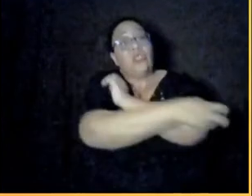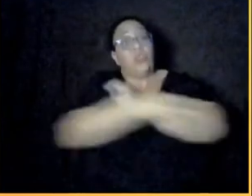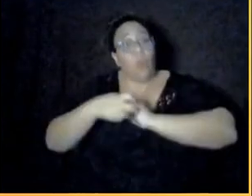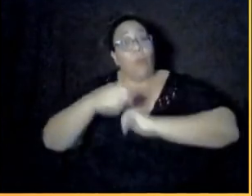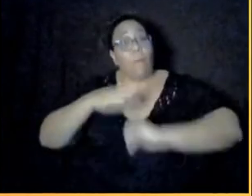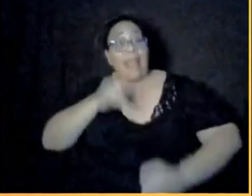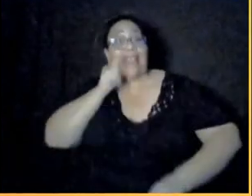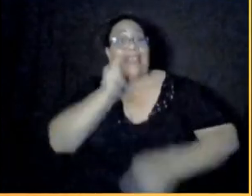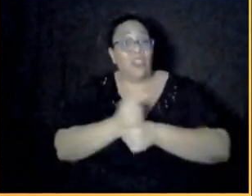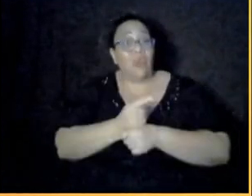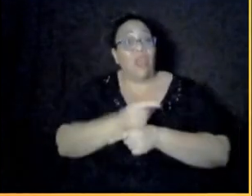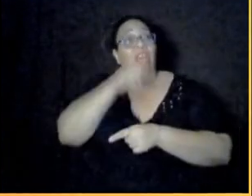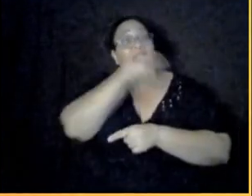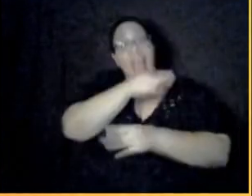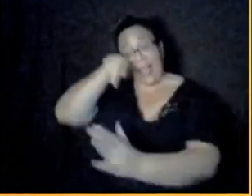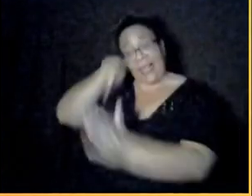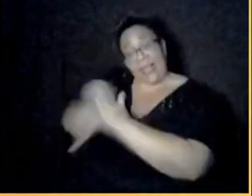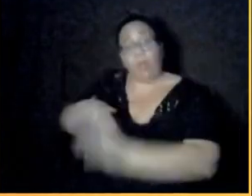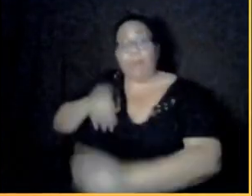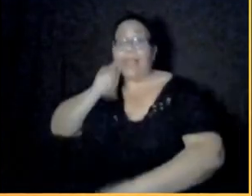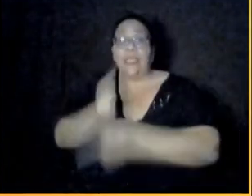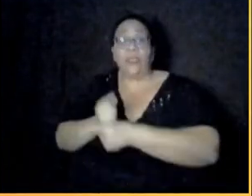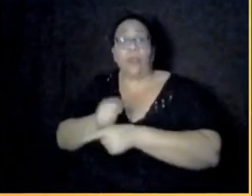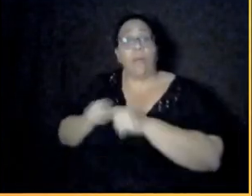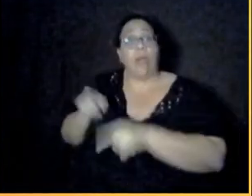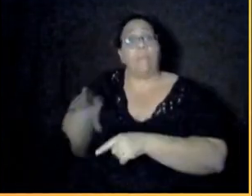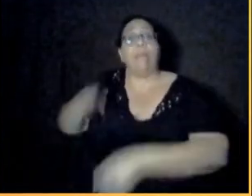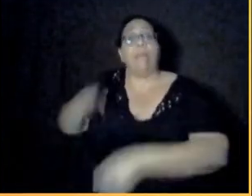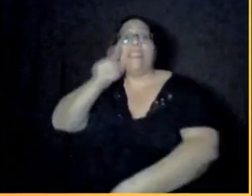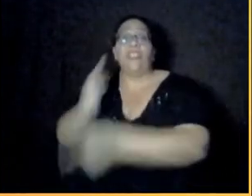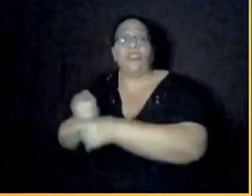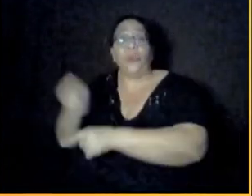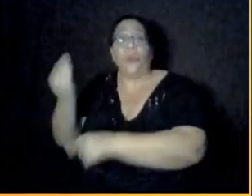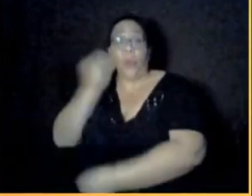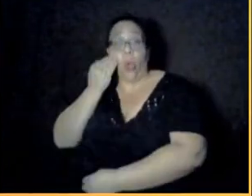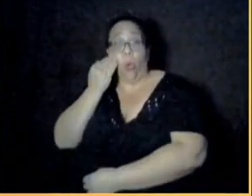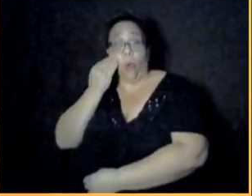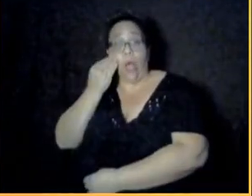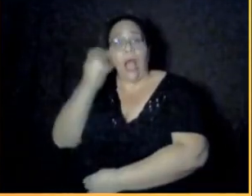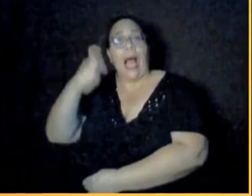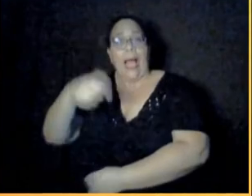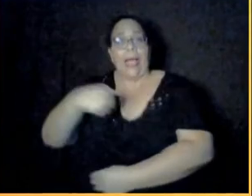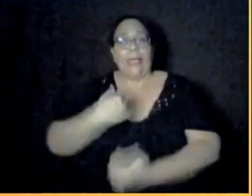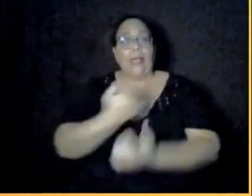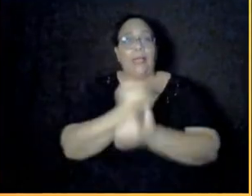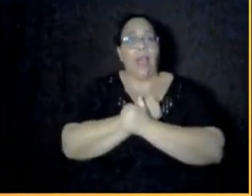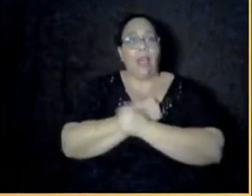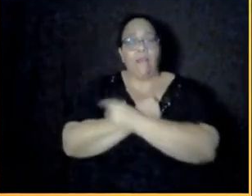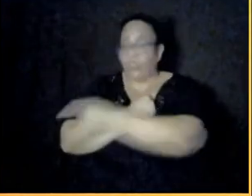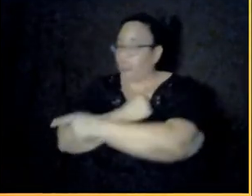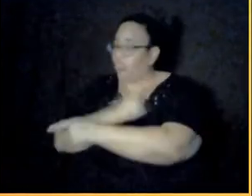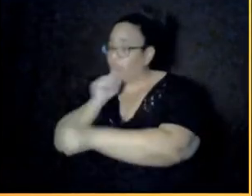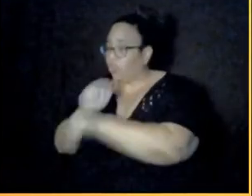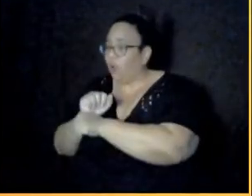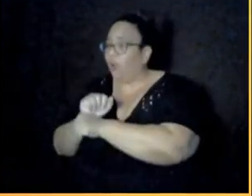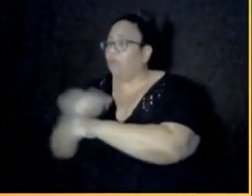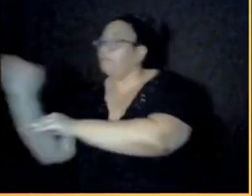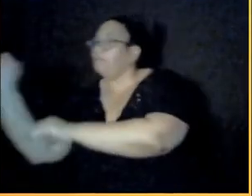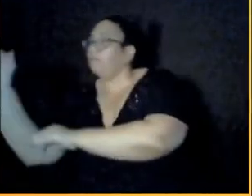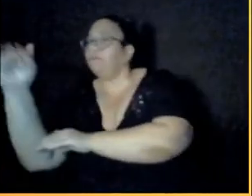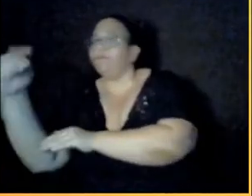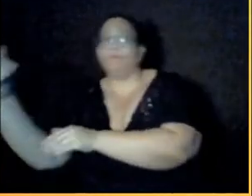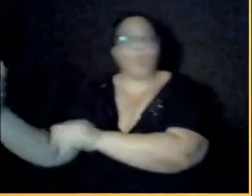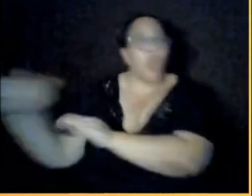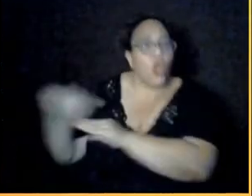my sister, but my sister knew I needed love, and my sister made sure that she sent the whole community my way, and